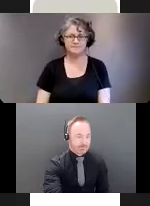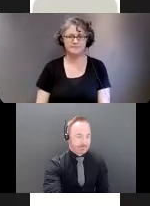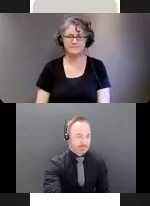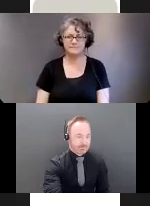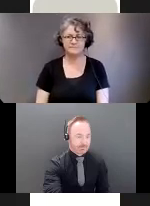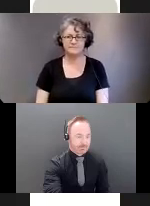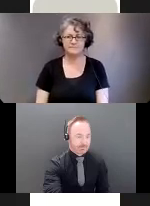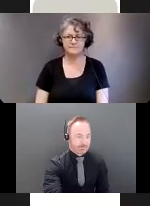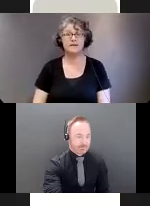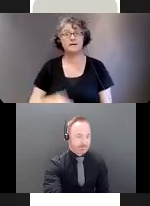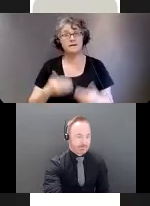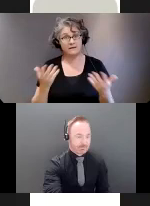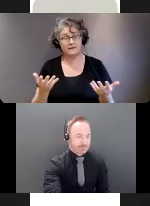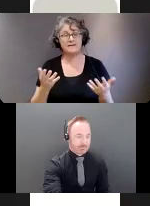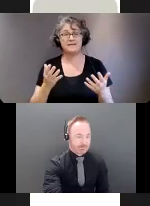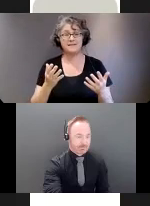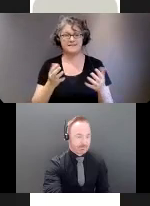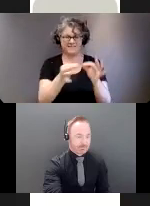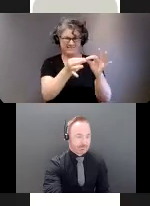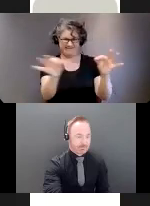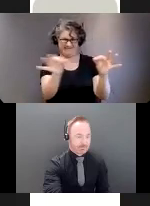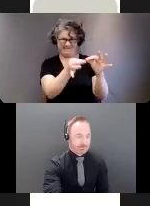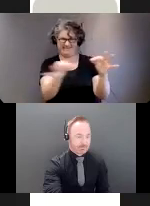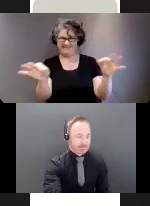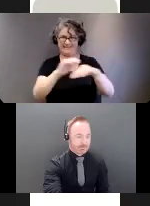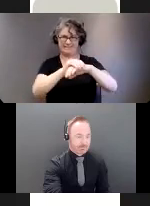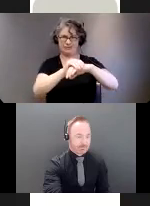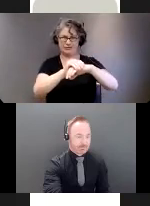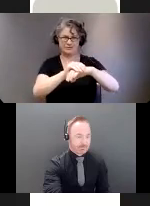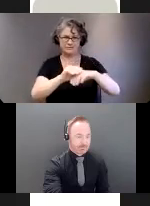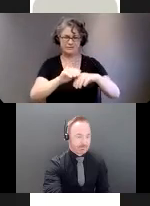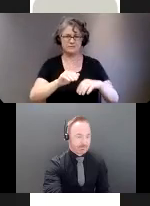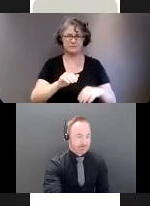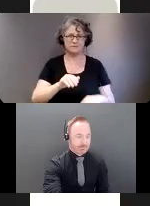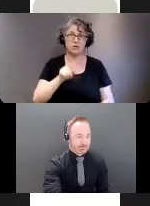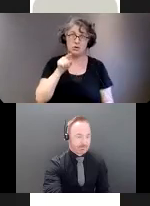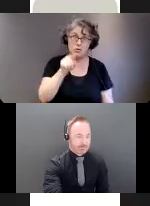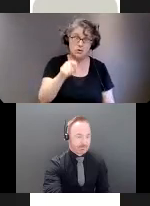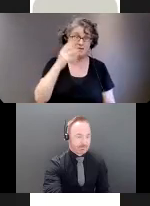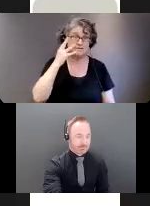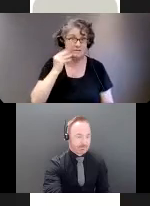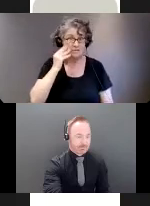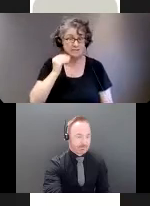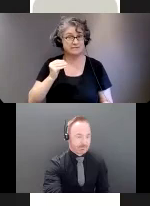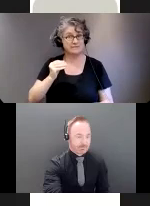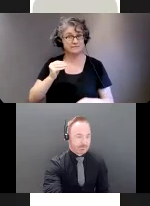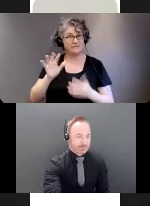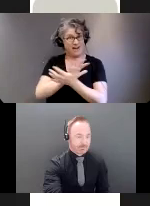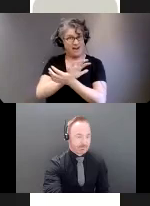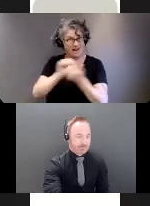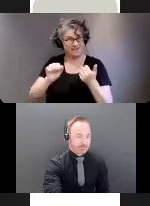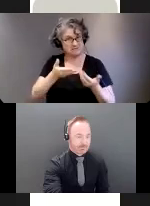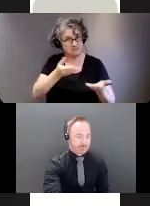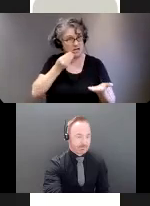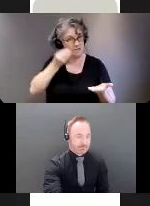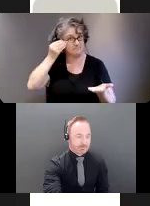So, that language of are you experiencing domestic violence? There's a